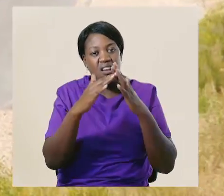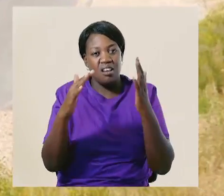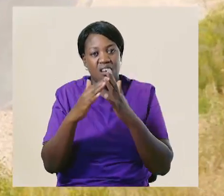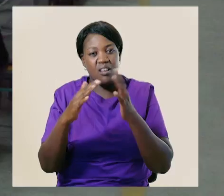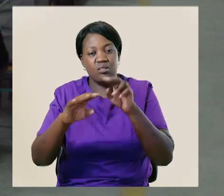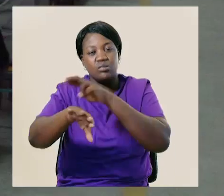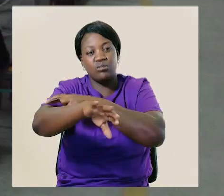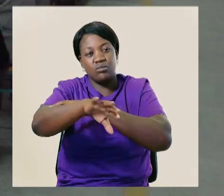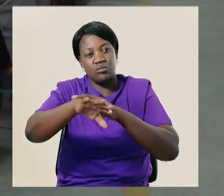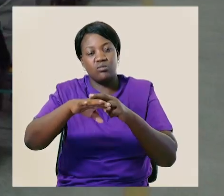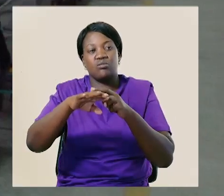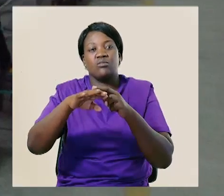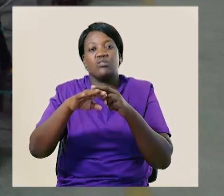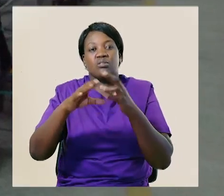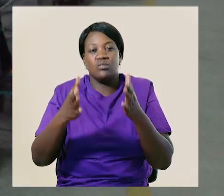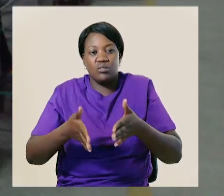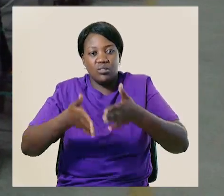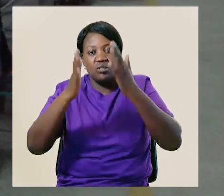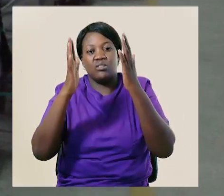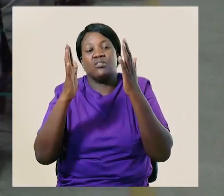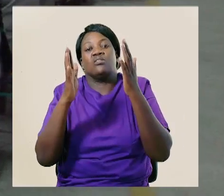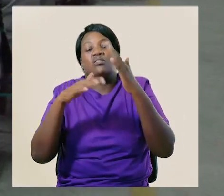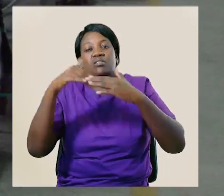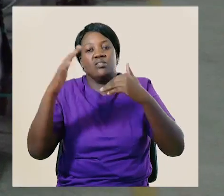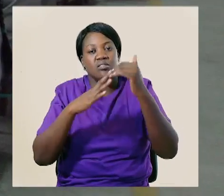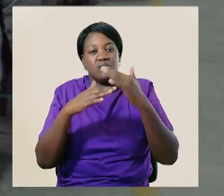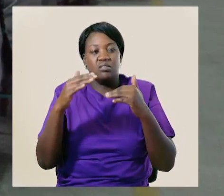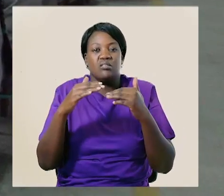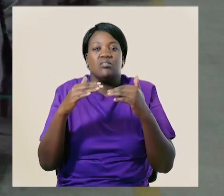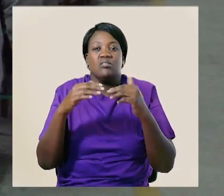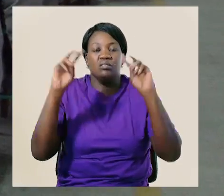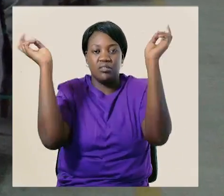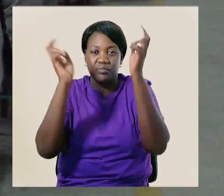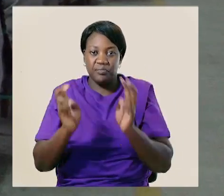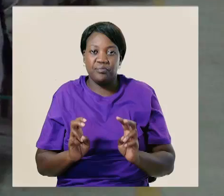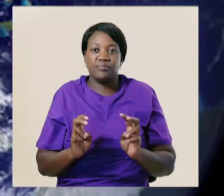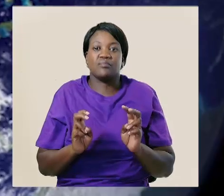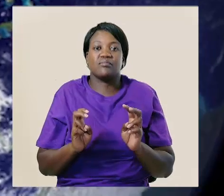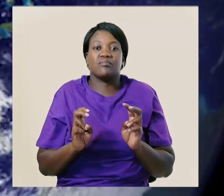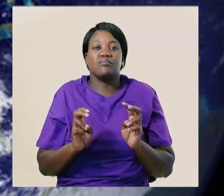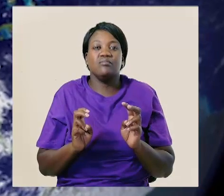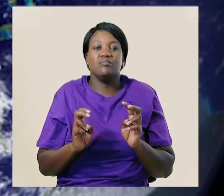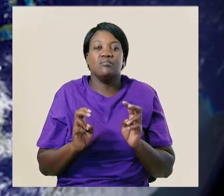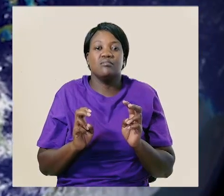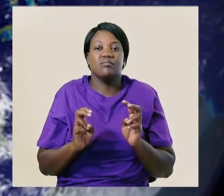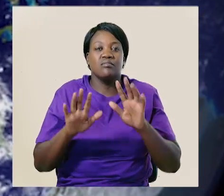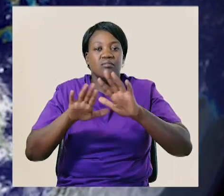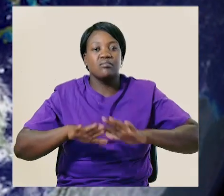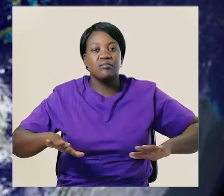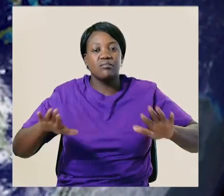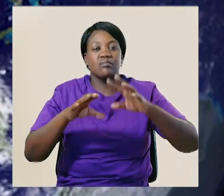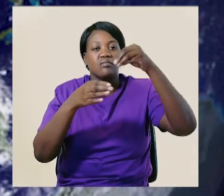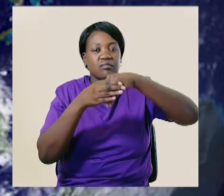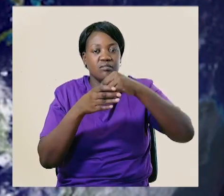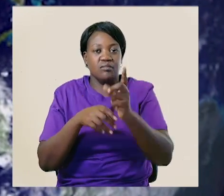roads, and factories, and it is the source of building materials and power supplies. What does the natural environment